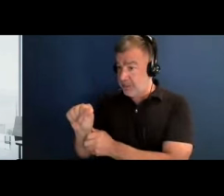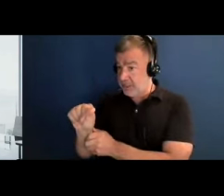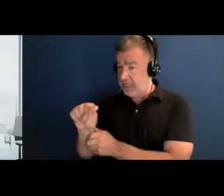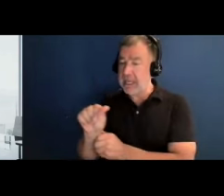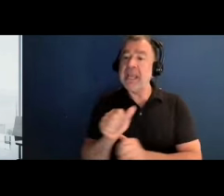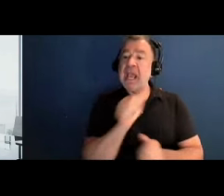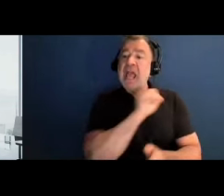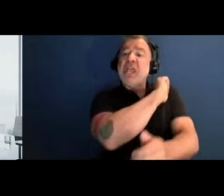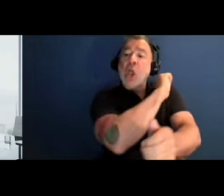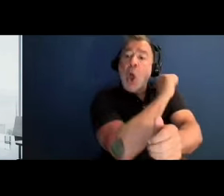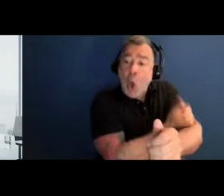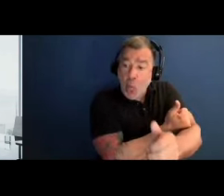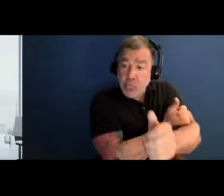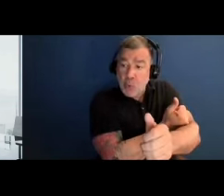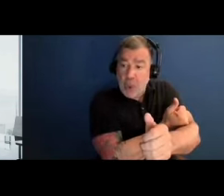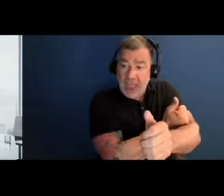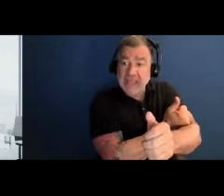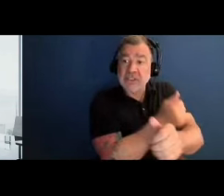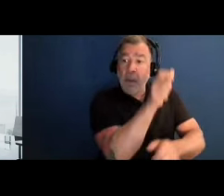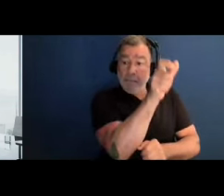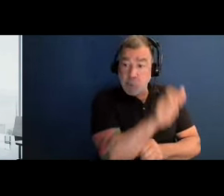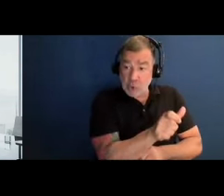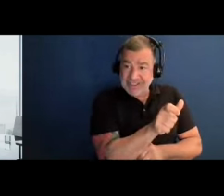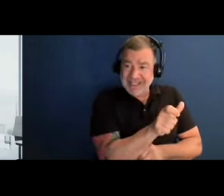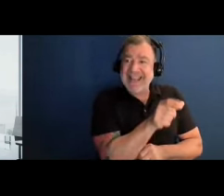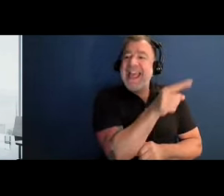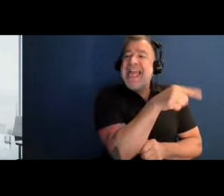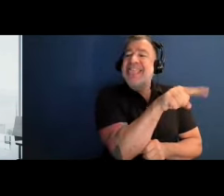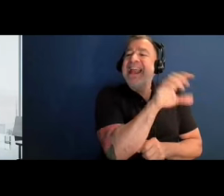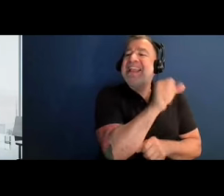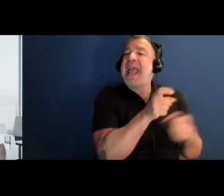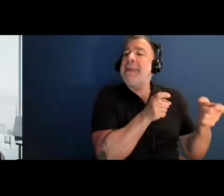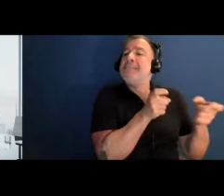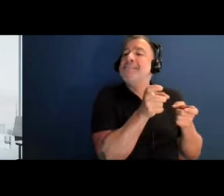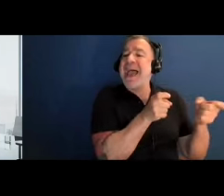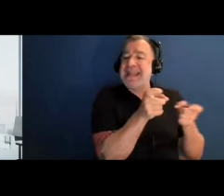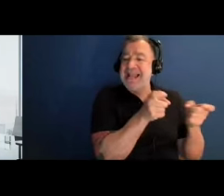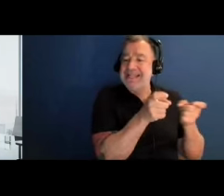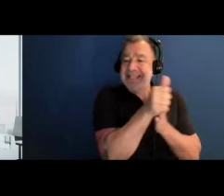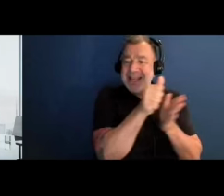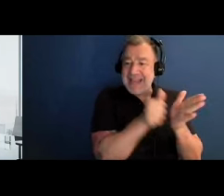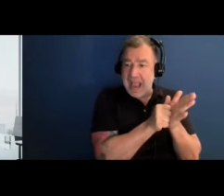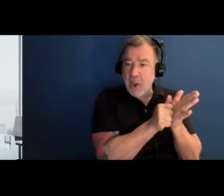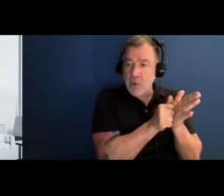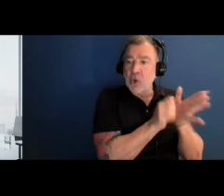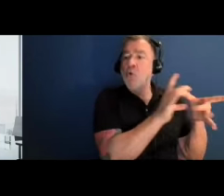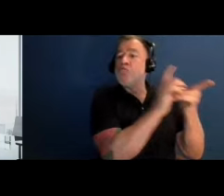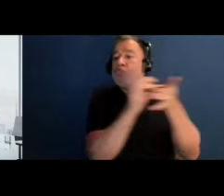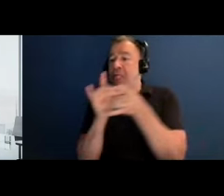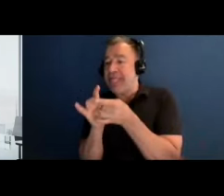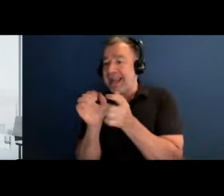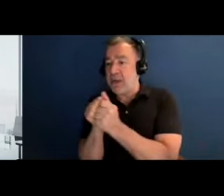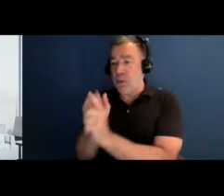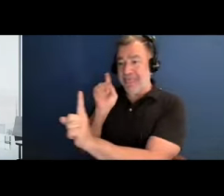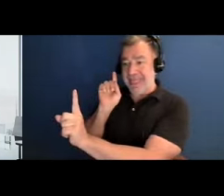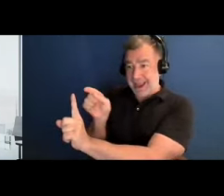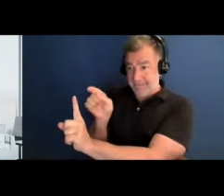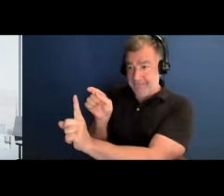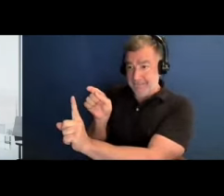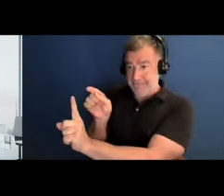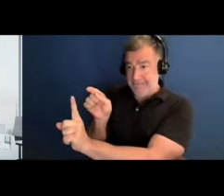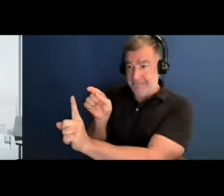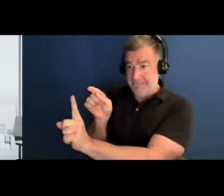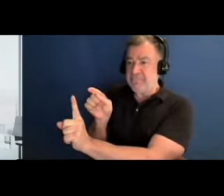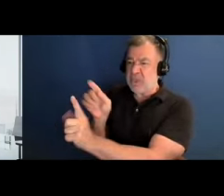be able to open and manage that ABLE account on behalf of the account owner. And there's a priority order that you can see below that's